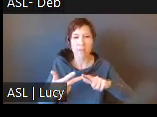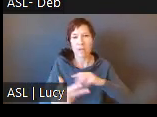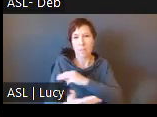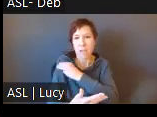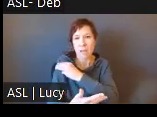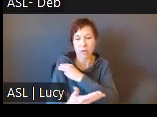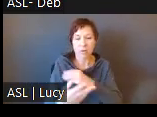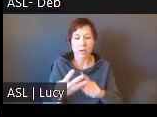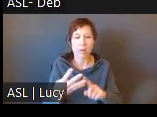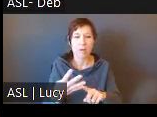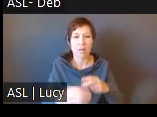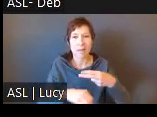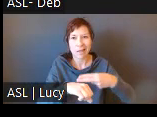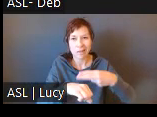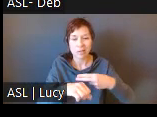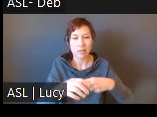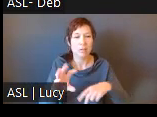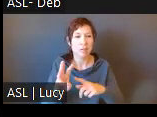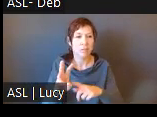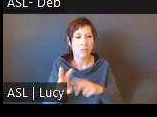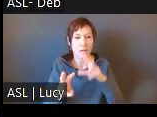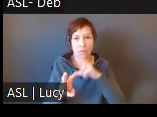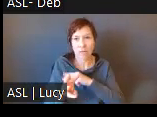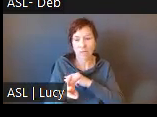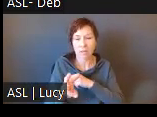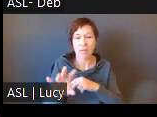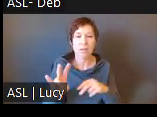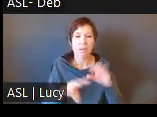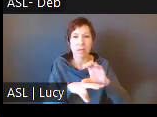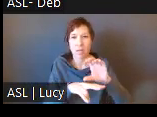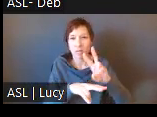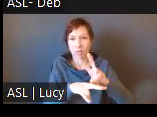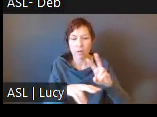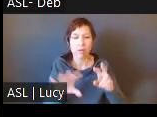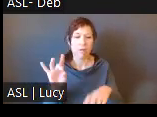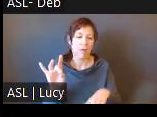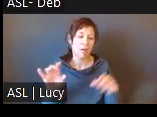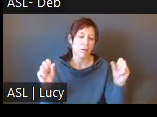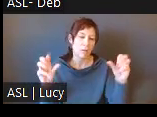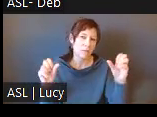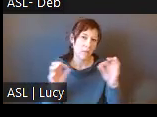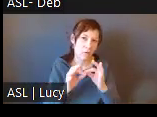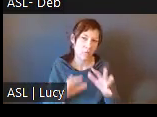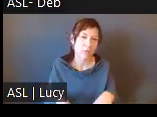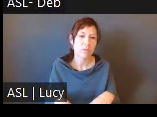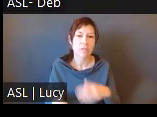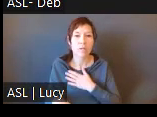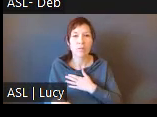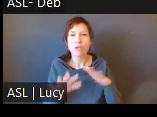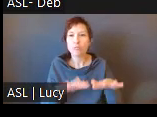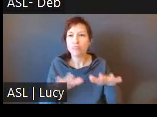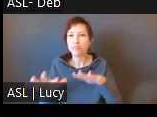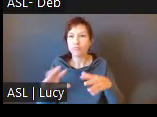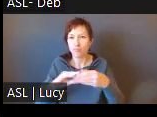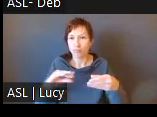Creole, Vietnamese, and Cape Verdean Creole, and American Sign Language. Please speak slowly,